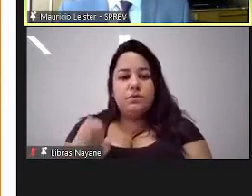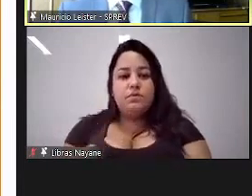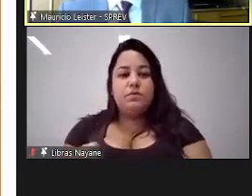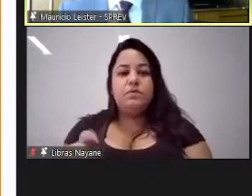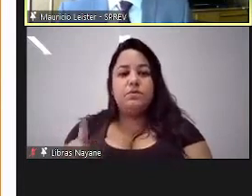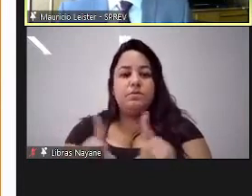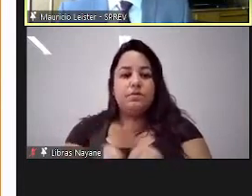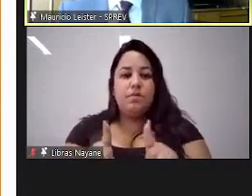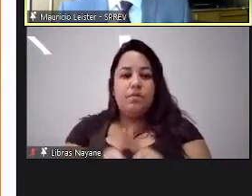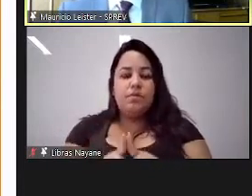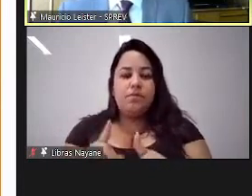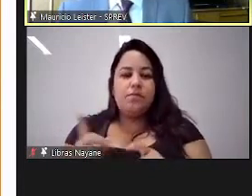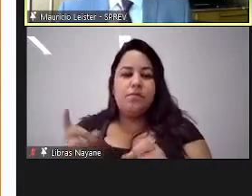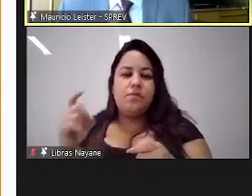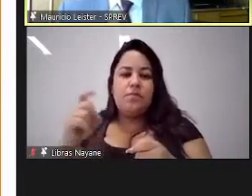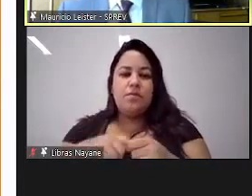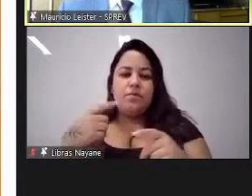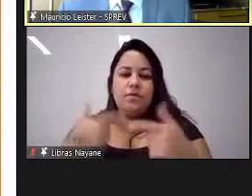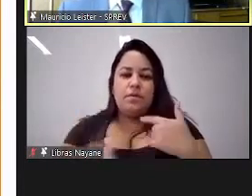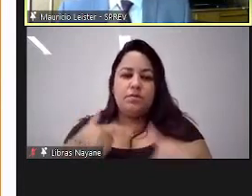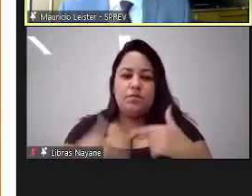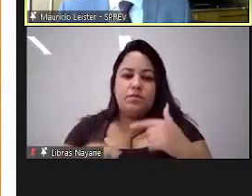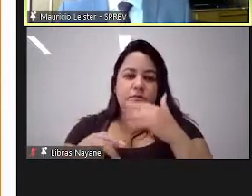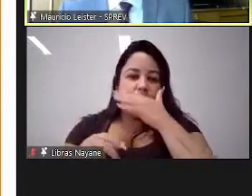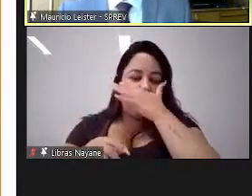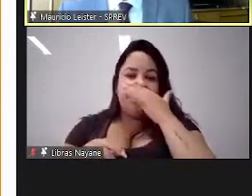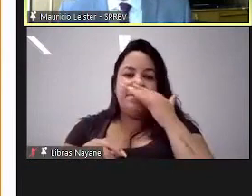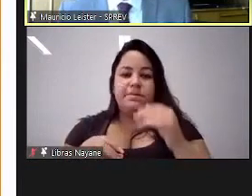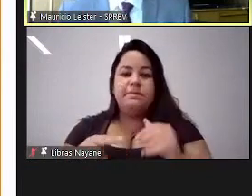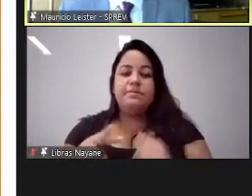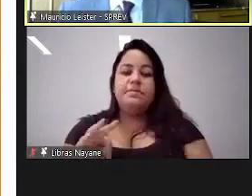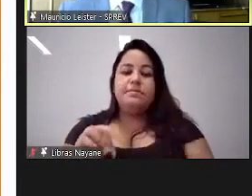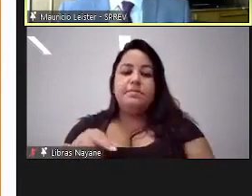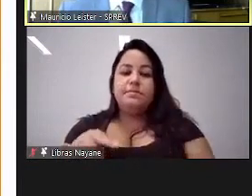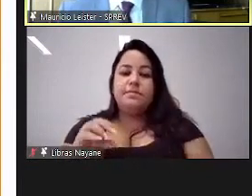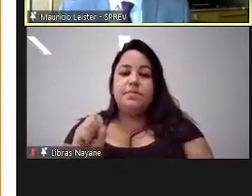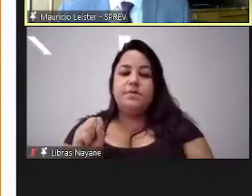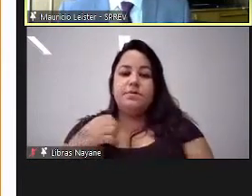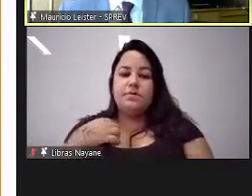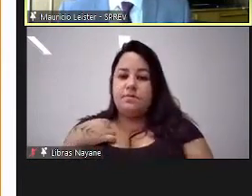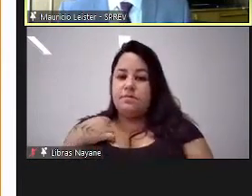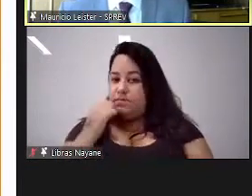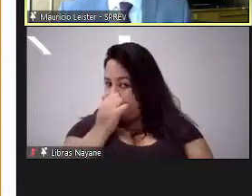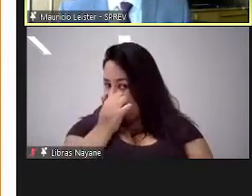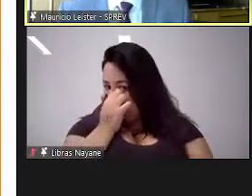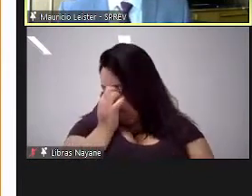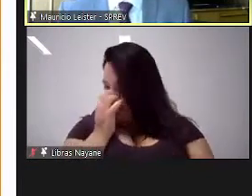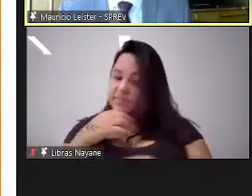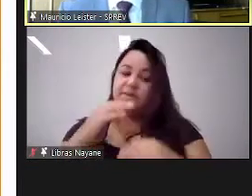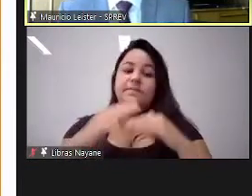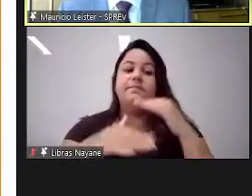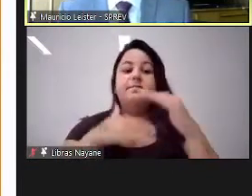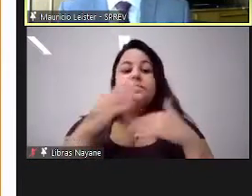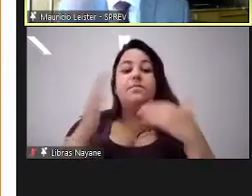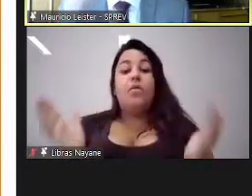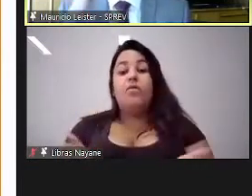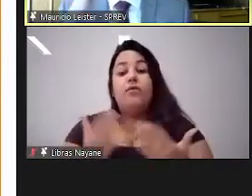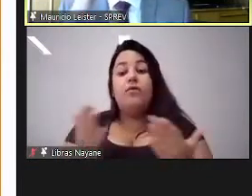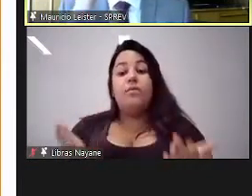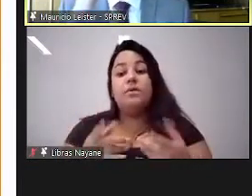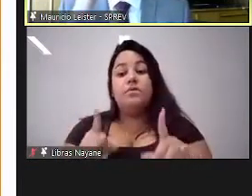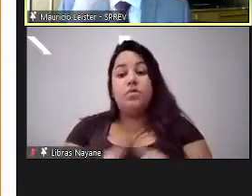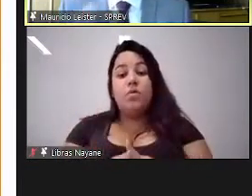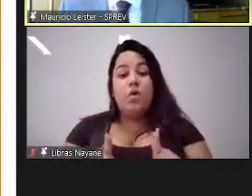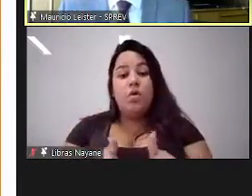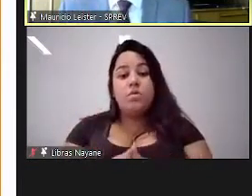products. So we have in our agenda these collective plans and different studies that we